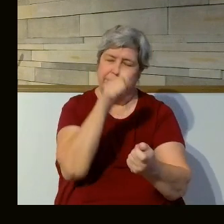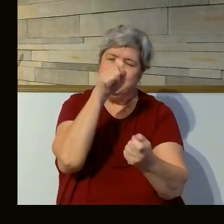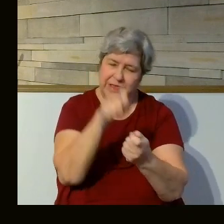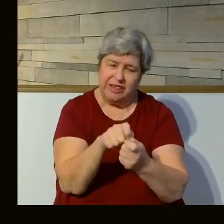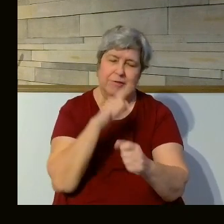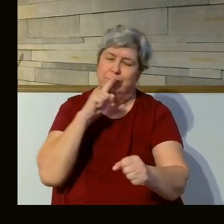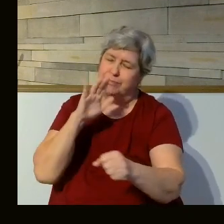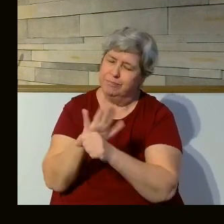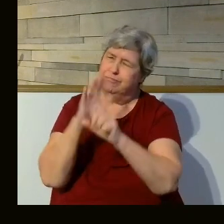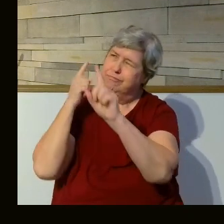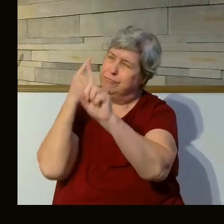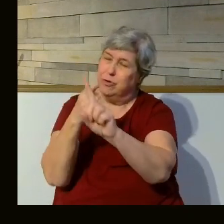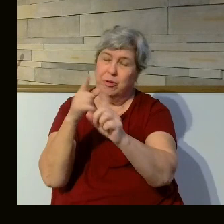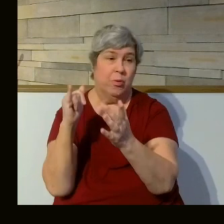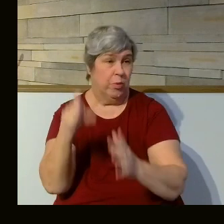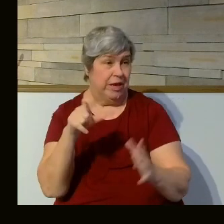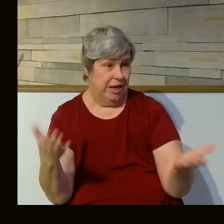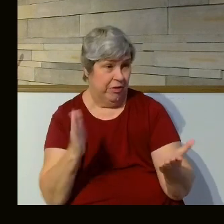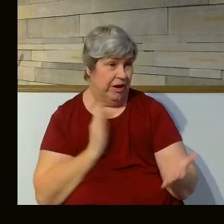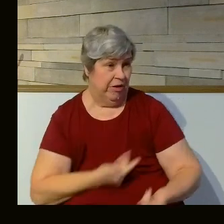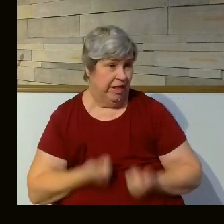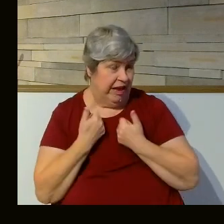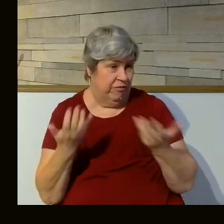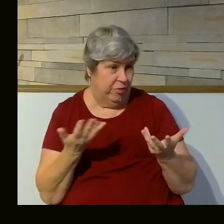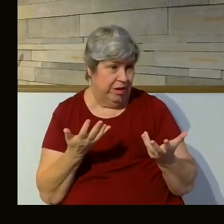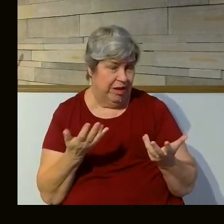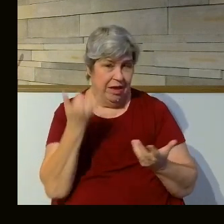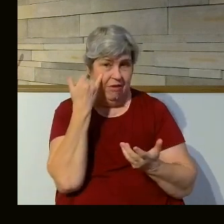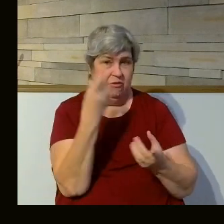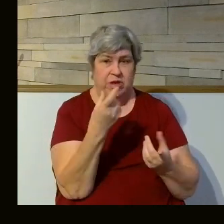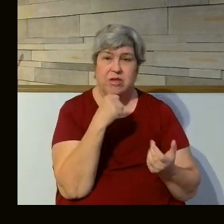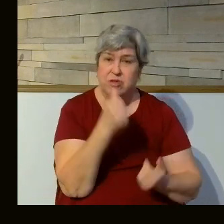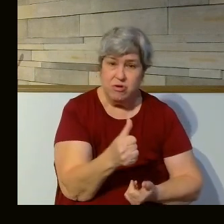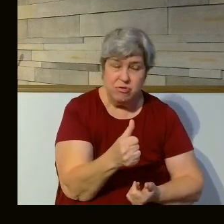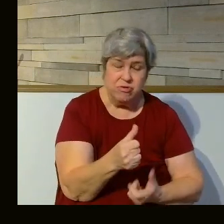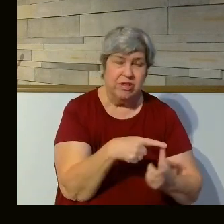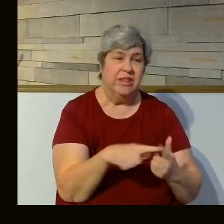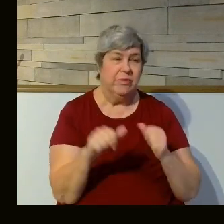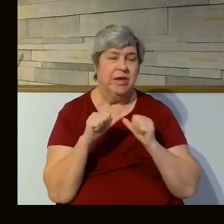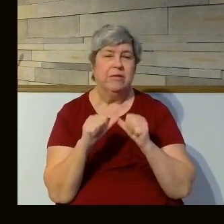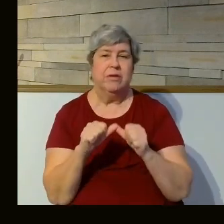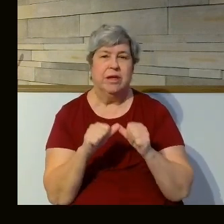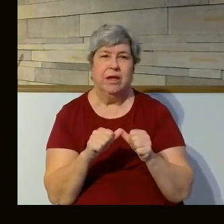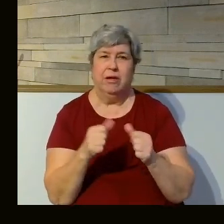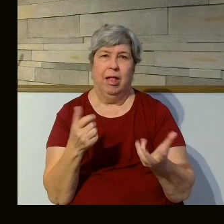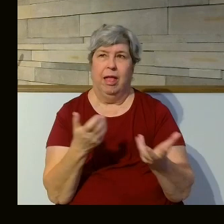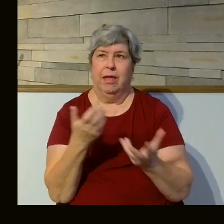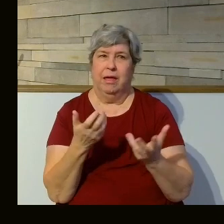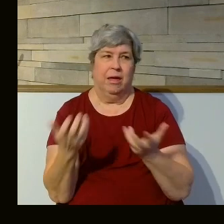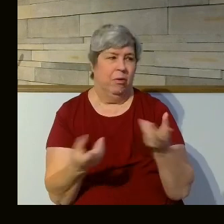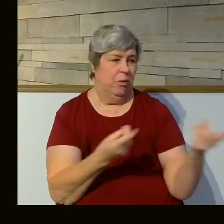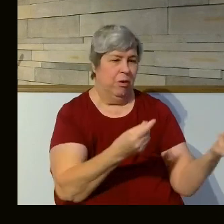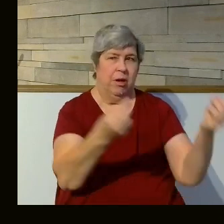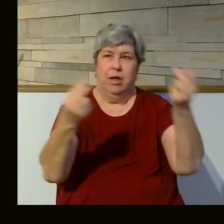we need to make in life. And if we don't do it, then we can continue to juggle all